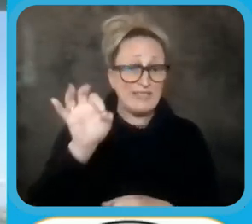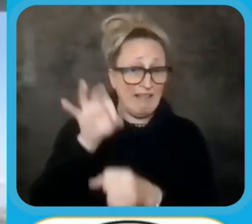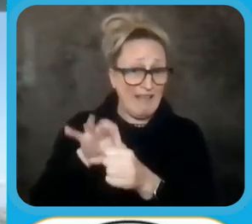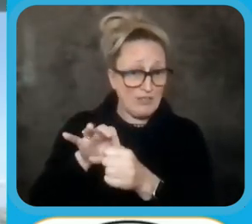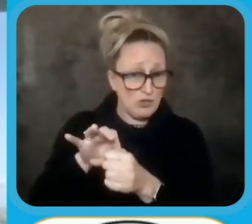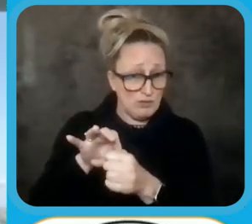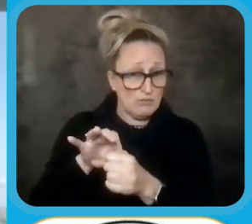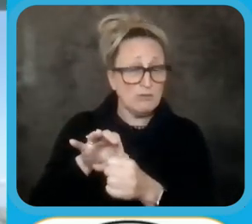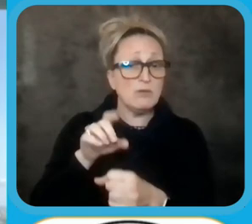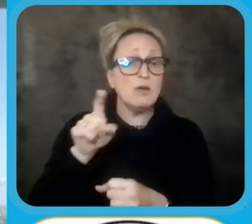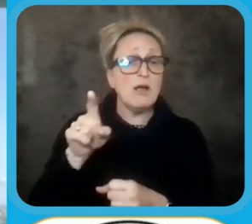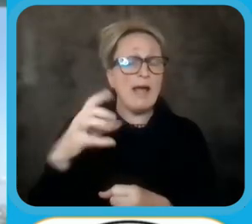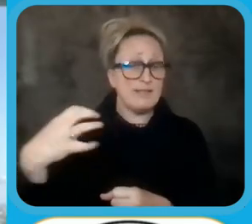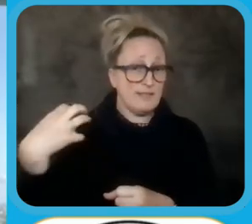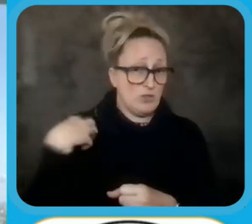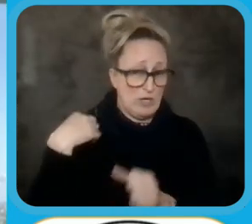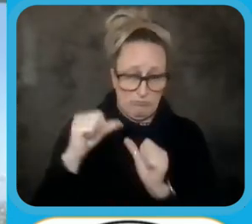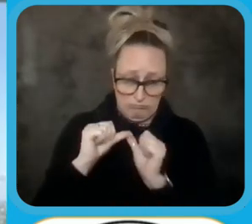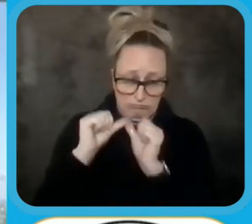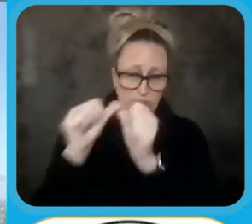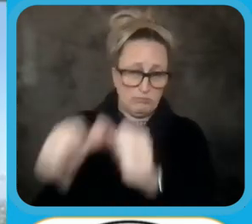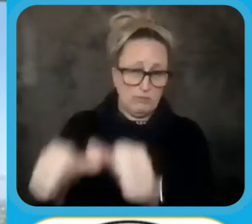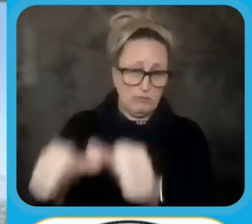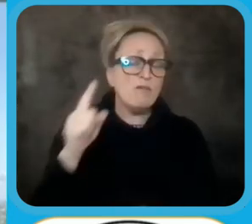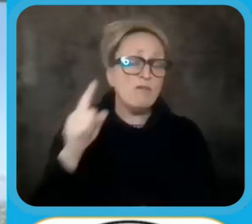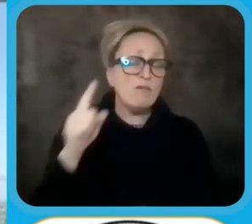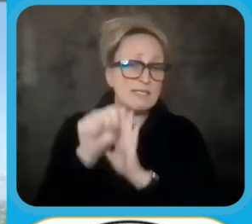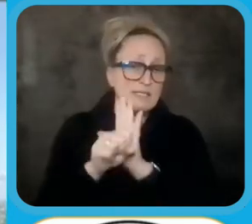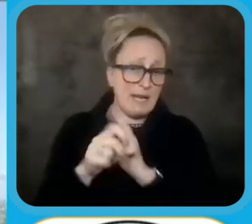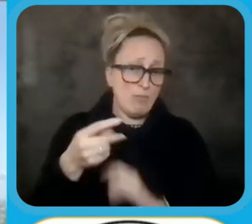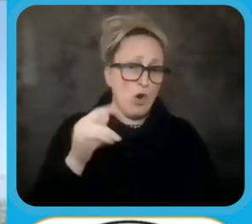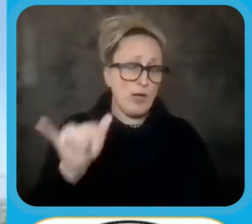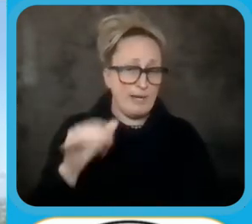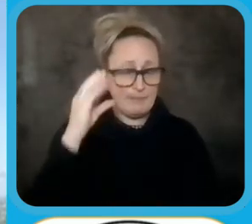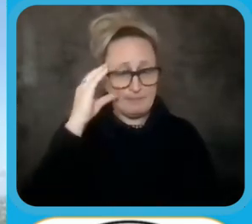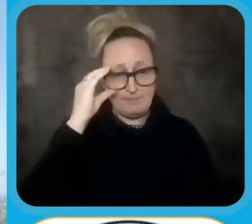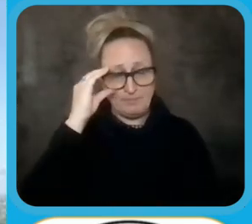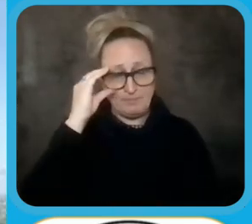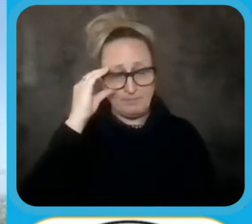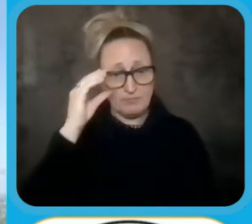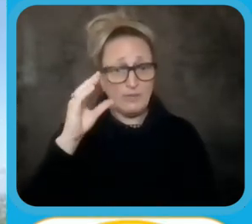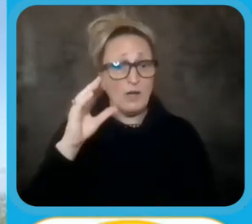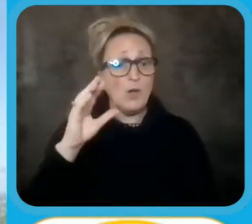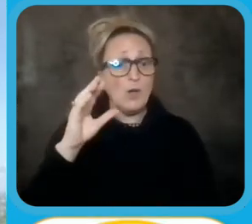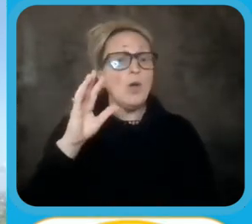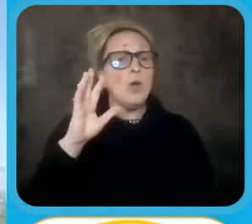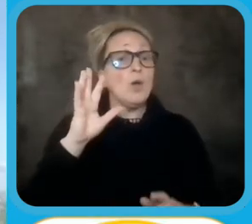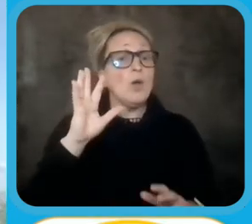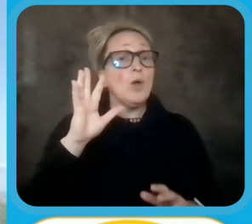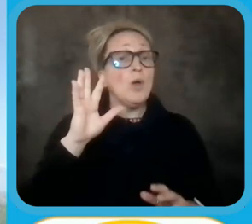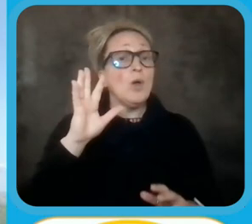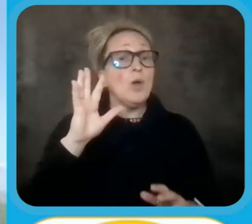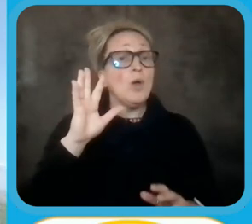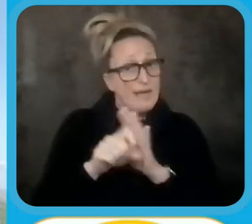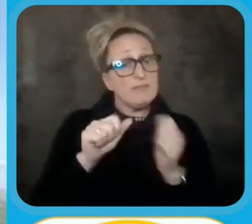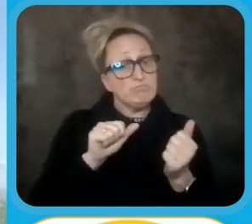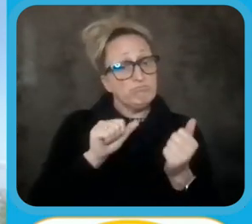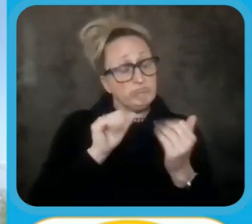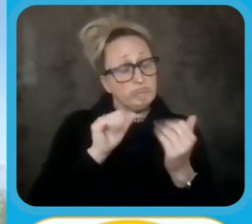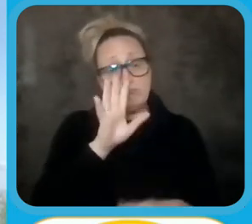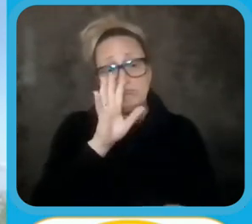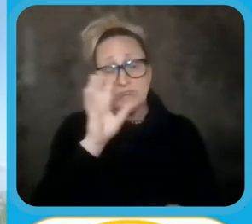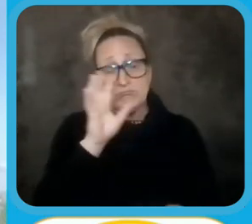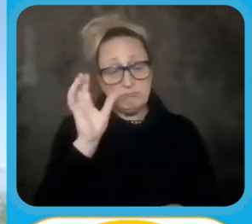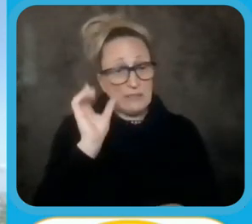our chair, continued chair of the state party. With that, our state is facing an unprecedented need